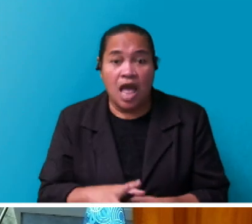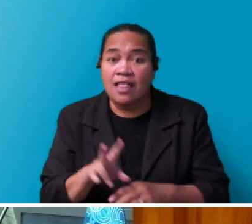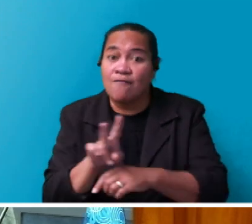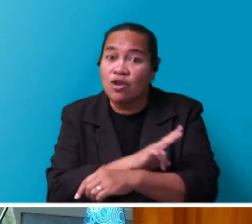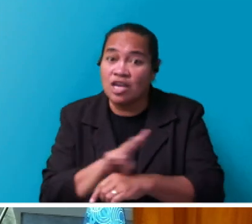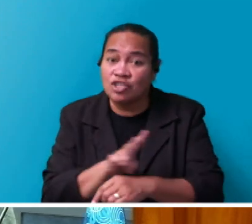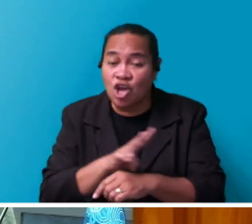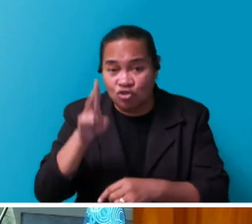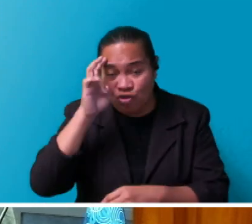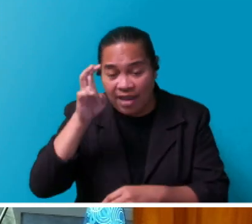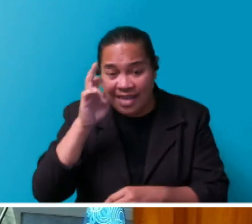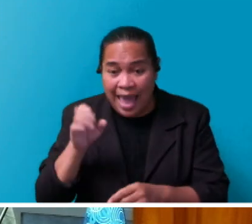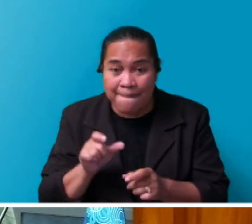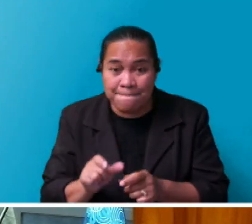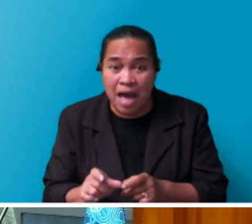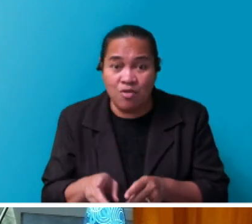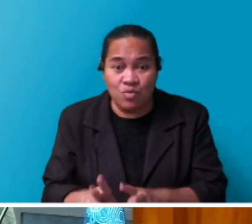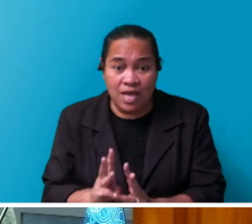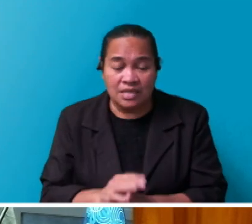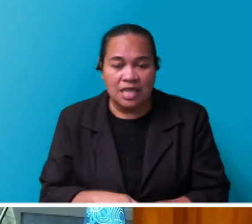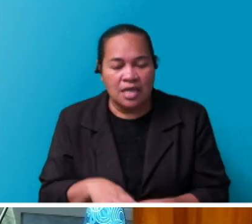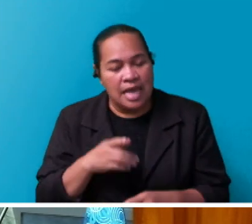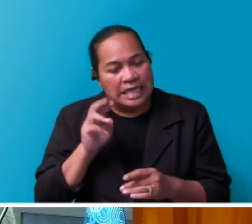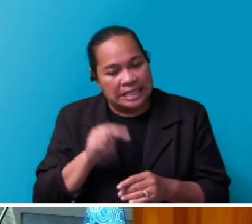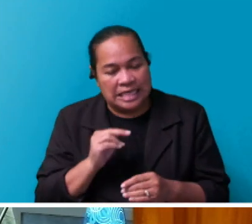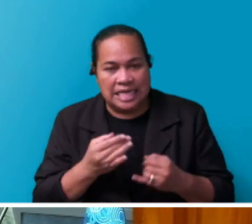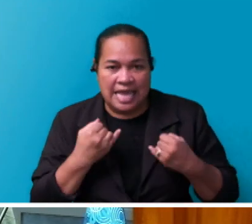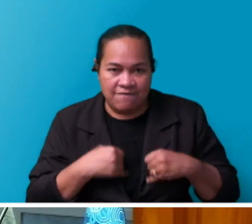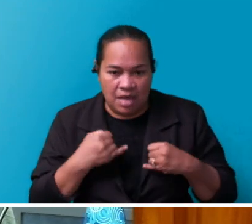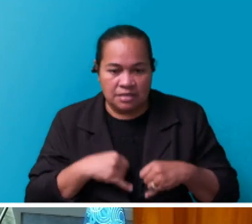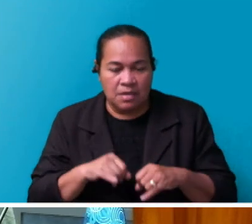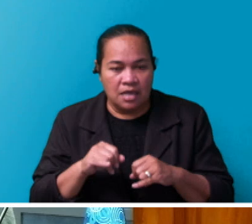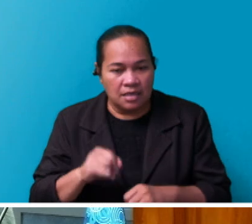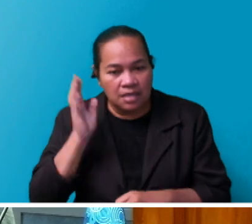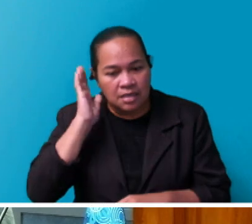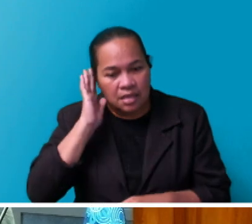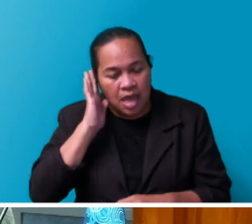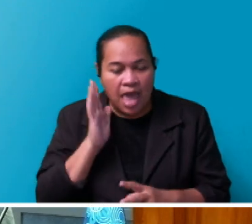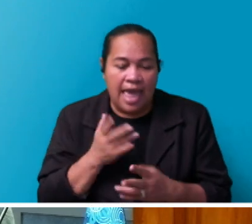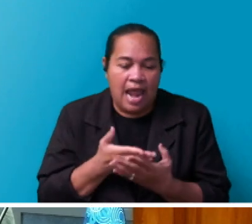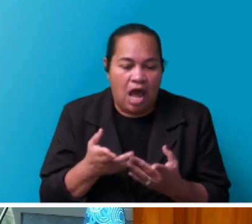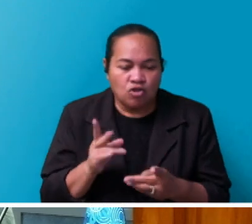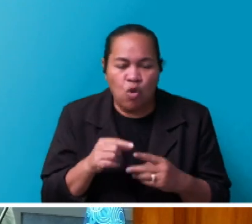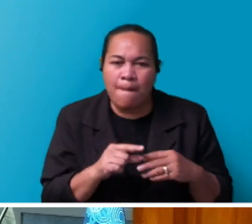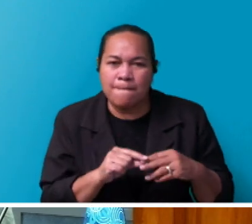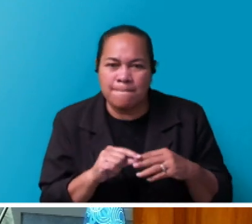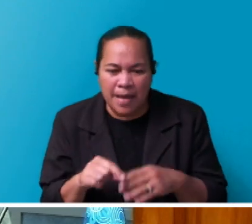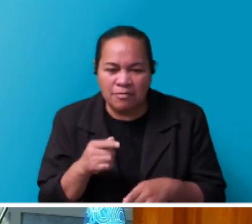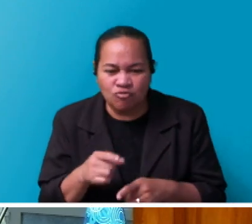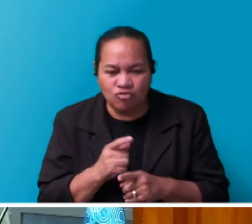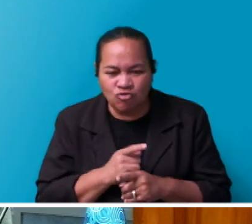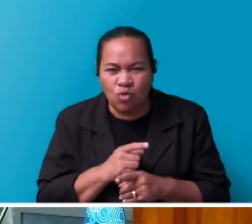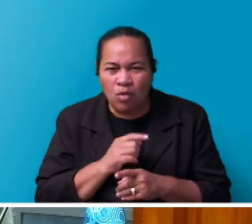pathways. Ministers call for investment and collaboration in piloting and implementing relevant,